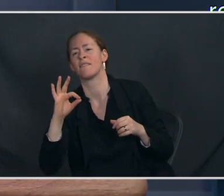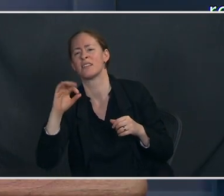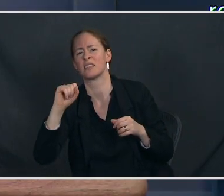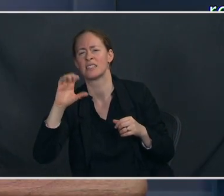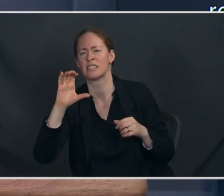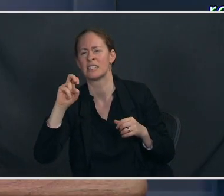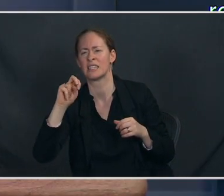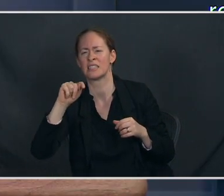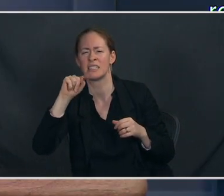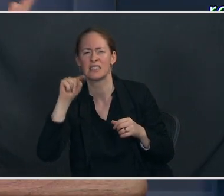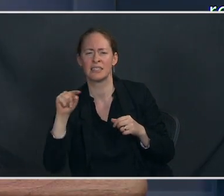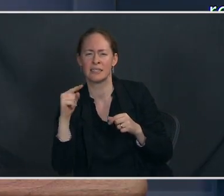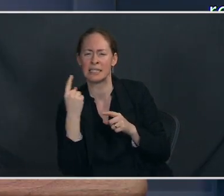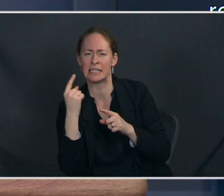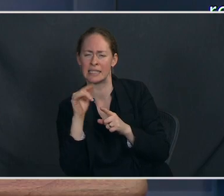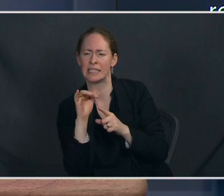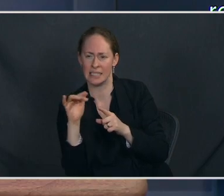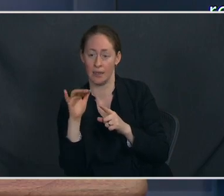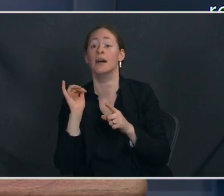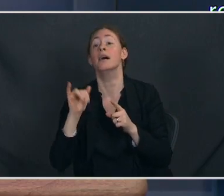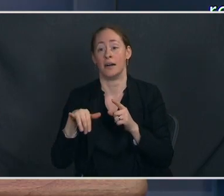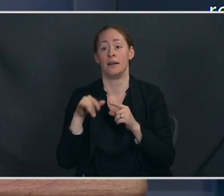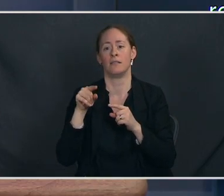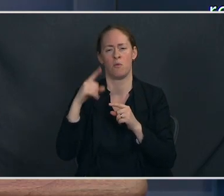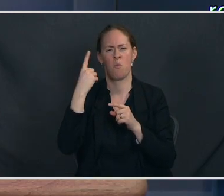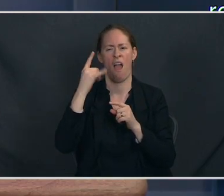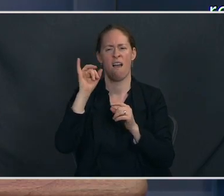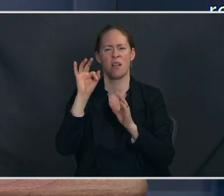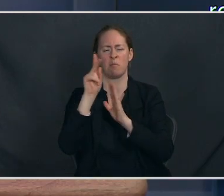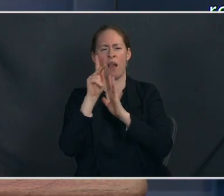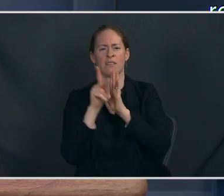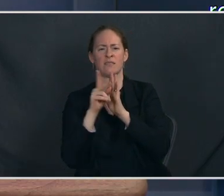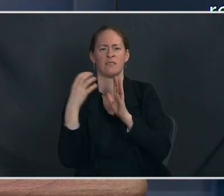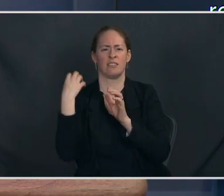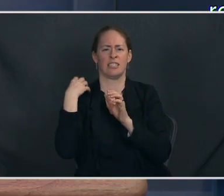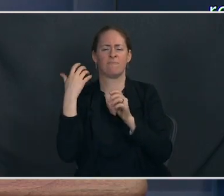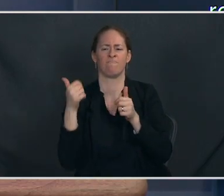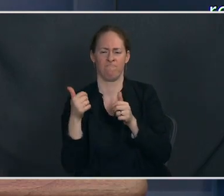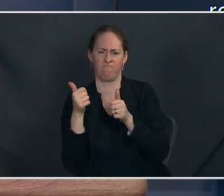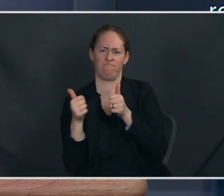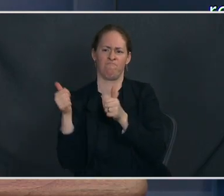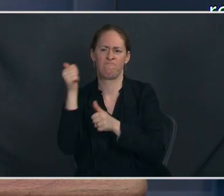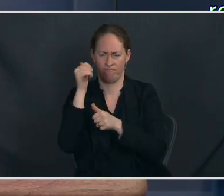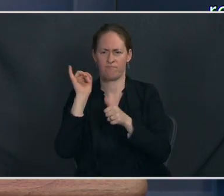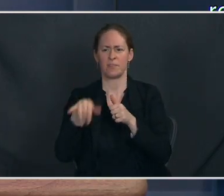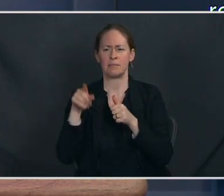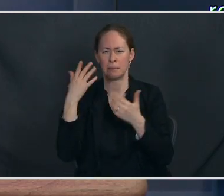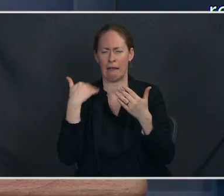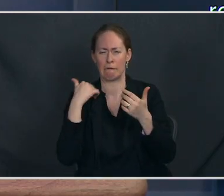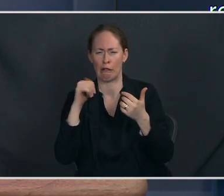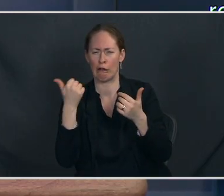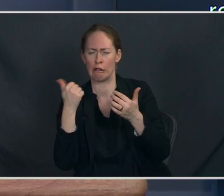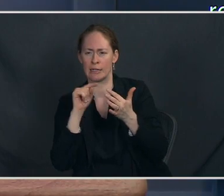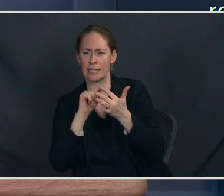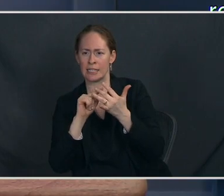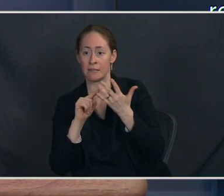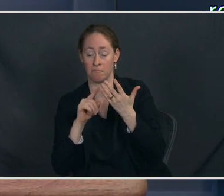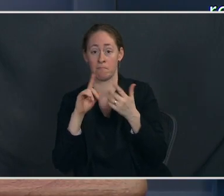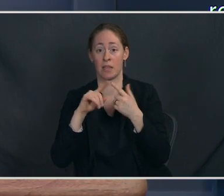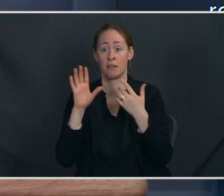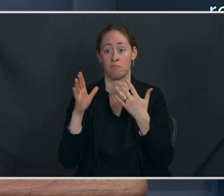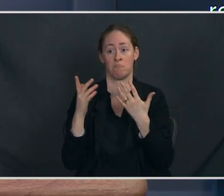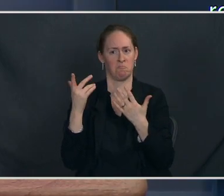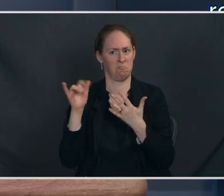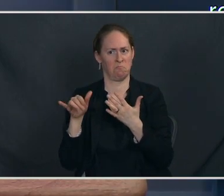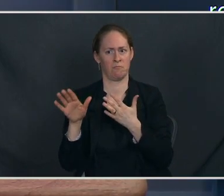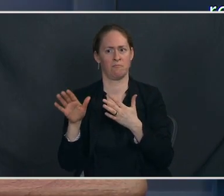one of the health officials, or one of the, I should say, policy officials who's on the call today. There may be others, but he's one of the primary leaders of the call. Governors